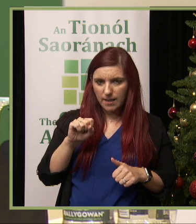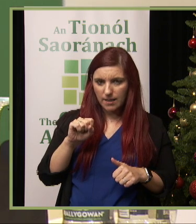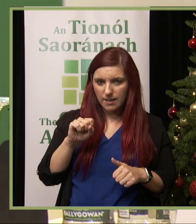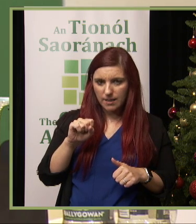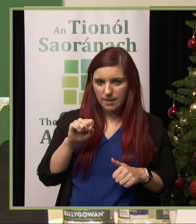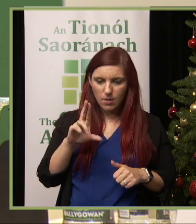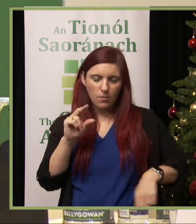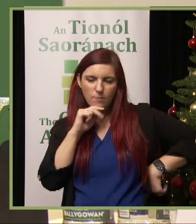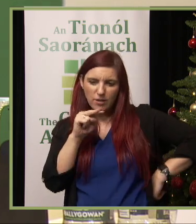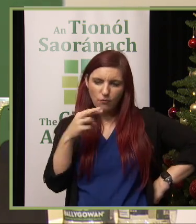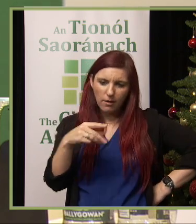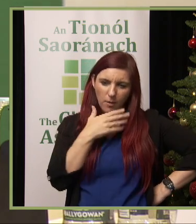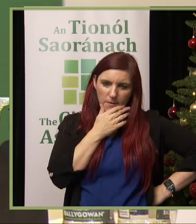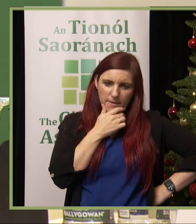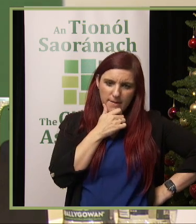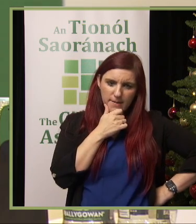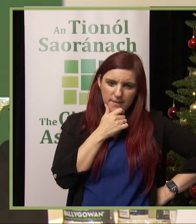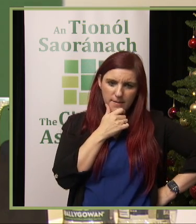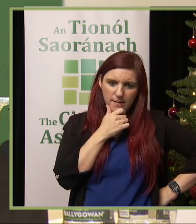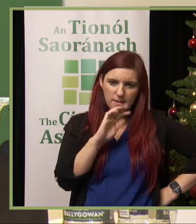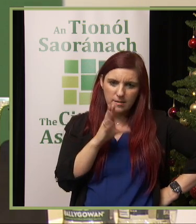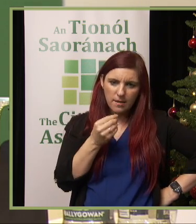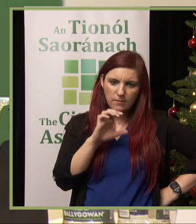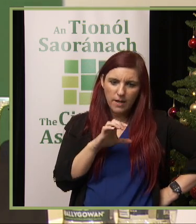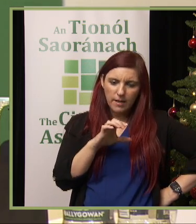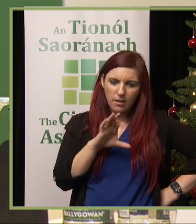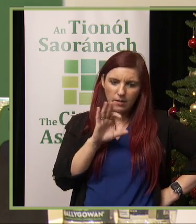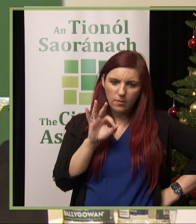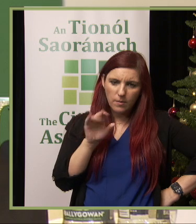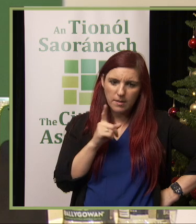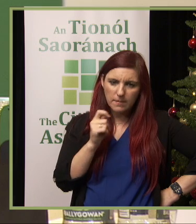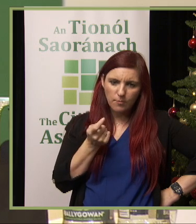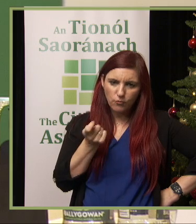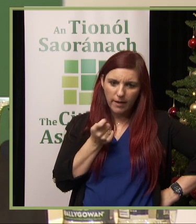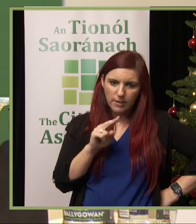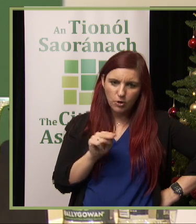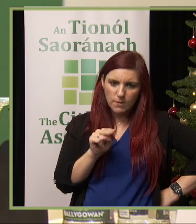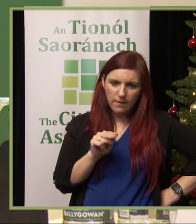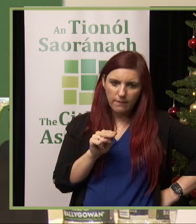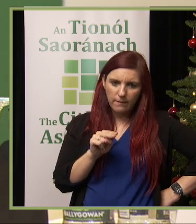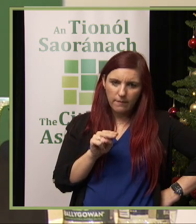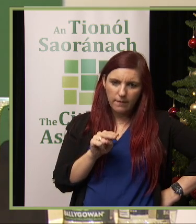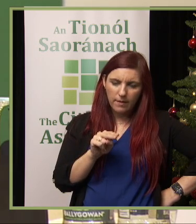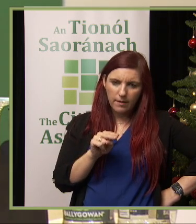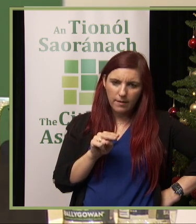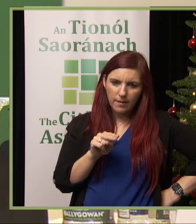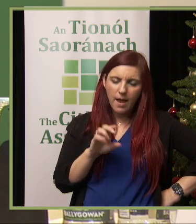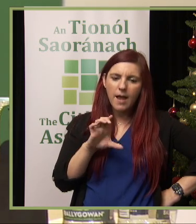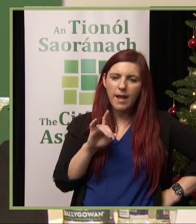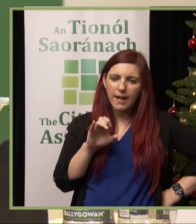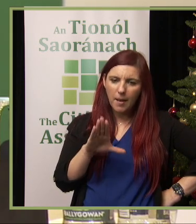No, I'm reading that wrong. Cost-friendly alternatives while also regulating the use of, there's where the commas are, chemical